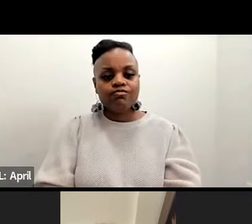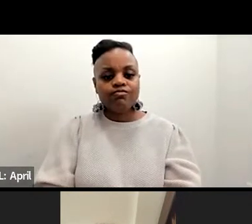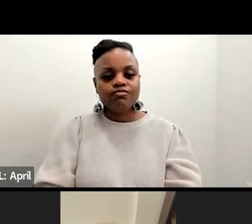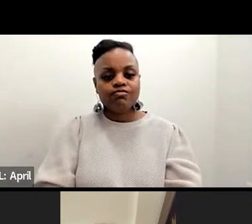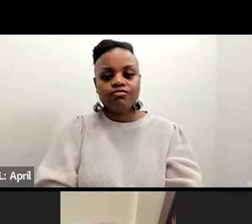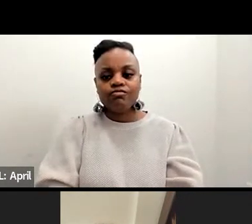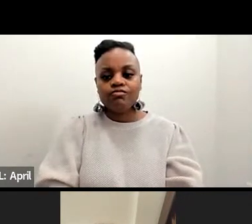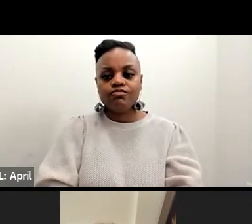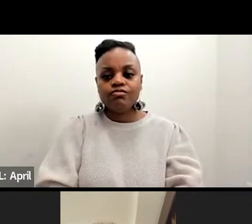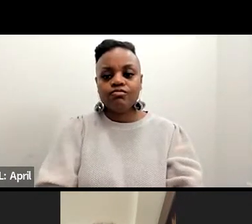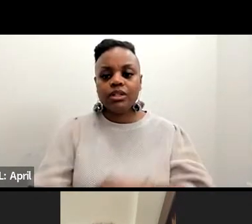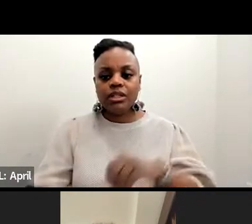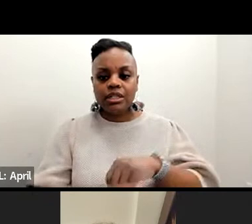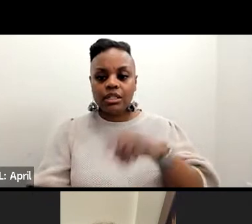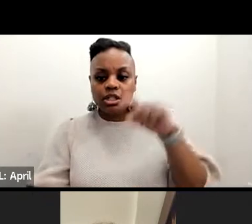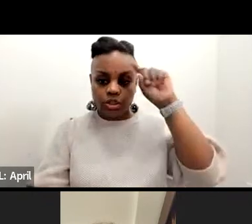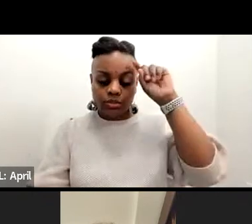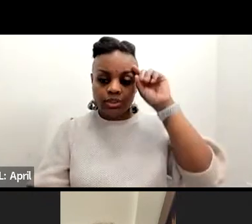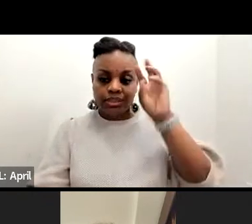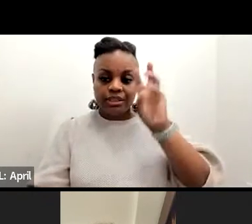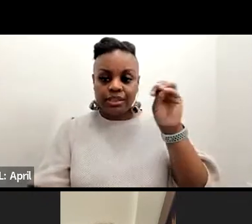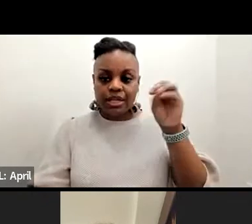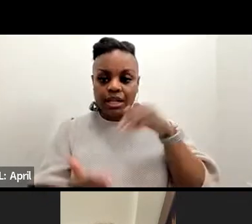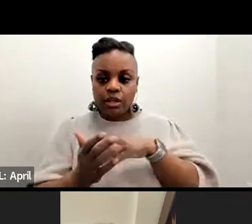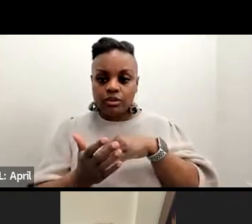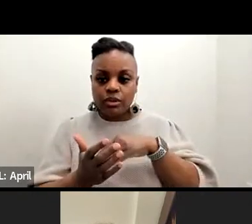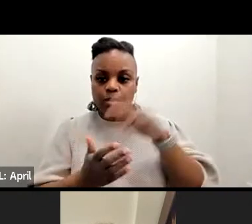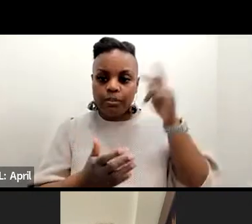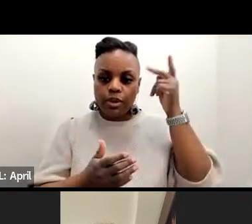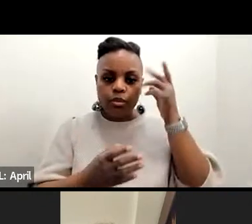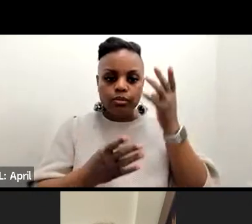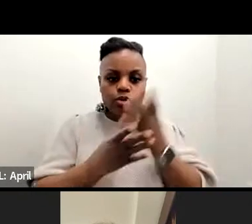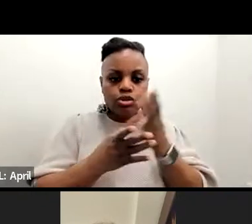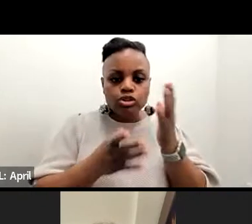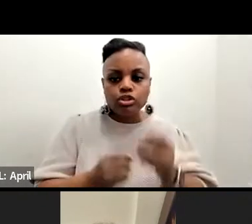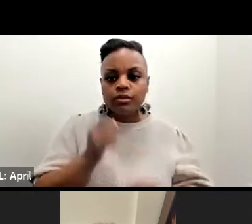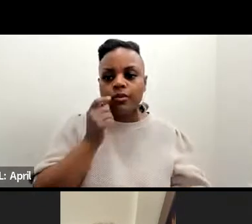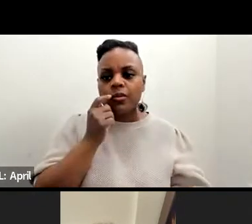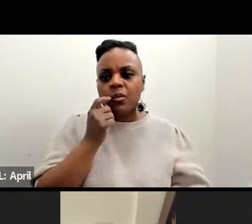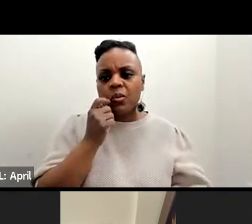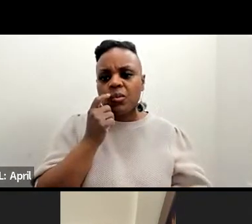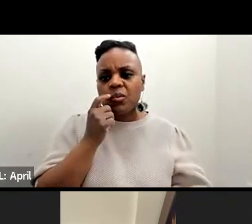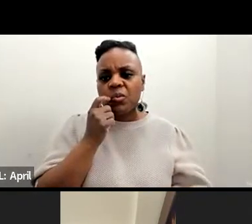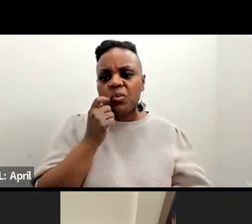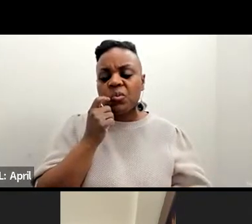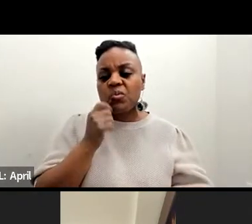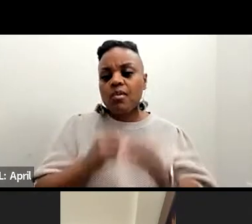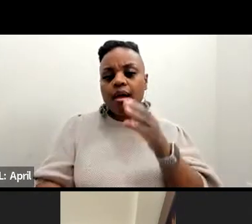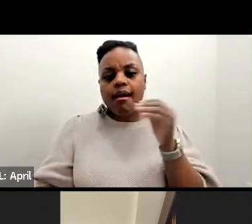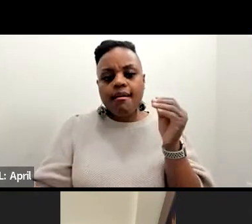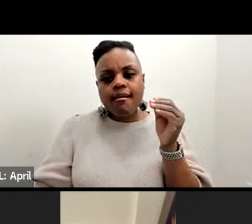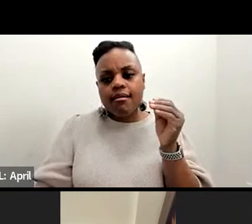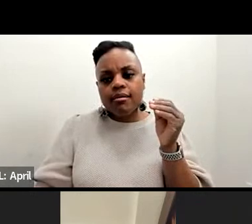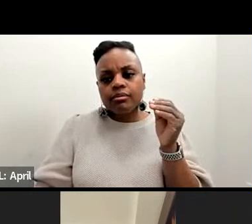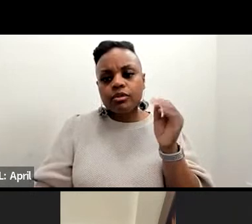and around 400 in Russia, right? So, like, the extent of the repressive state in 400, not 400,000.